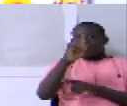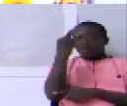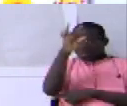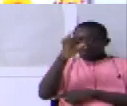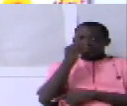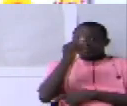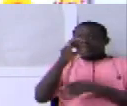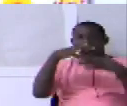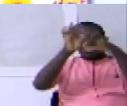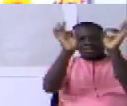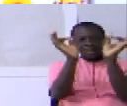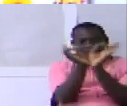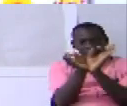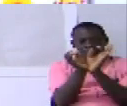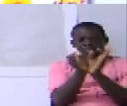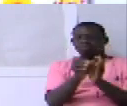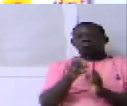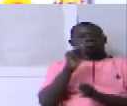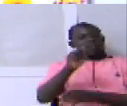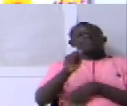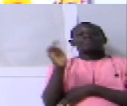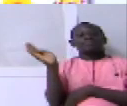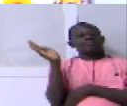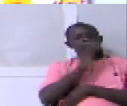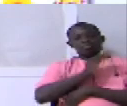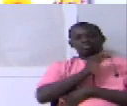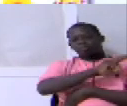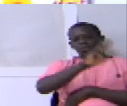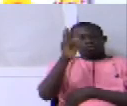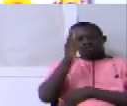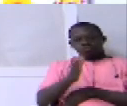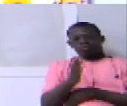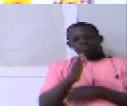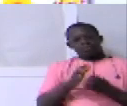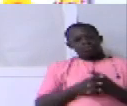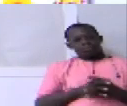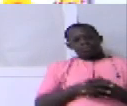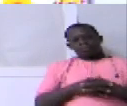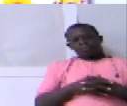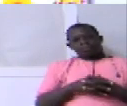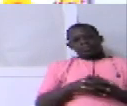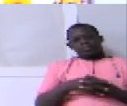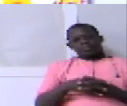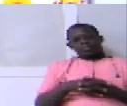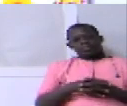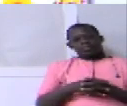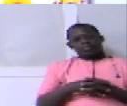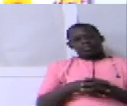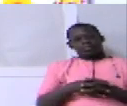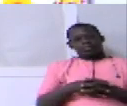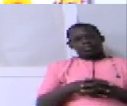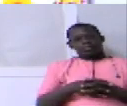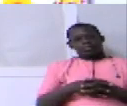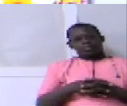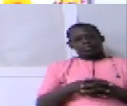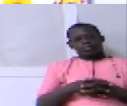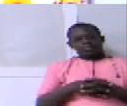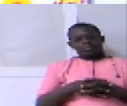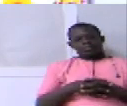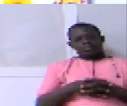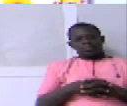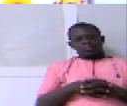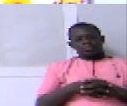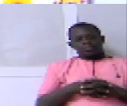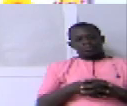tajire molu tije. Ka to ndefangone ne tajire yake le na Laminja anin Fallu nin Soriba ko nde butele. Bari ni lota